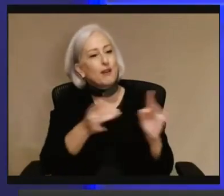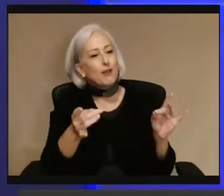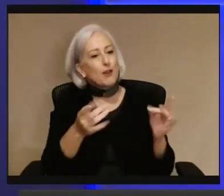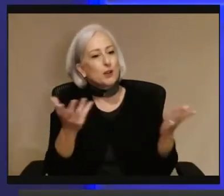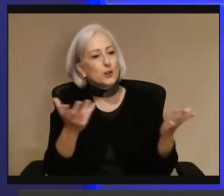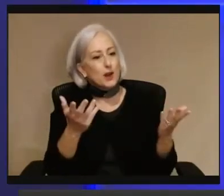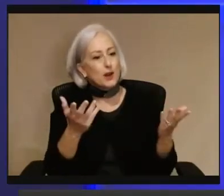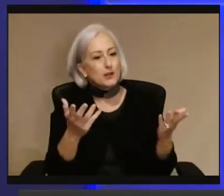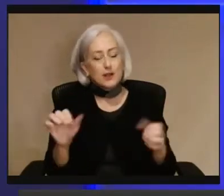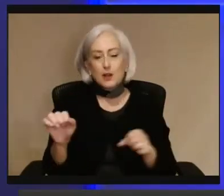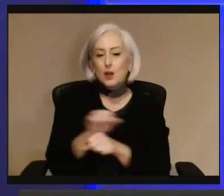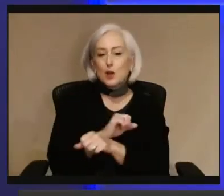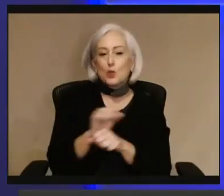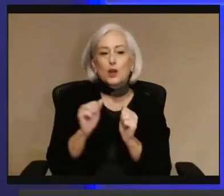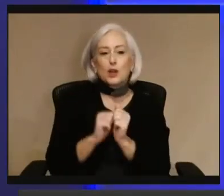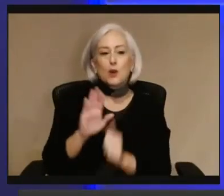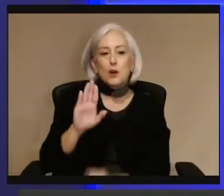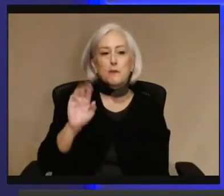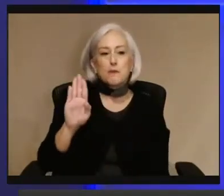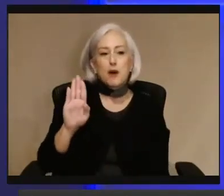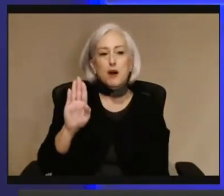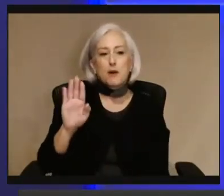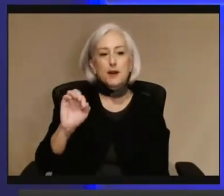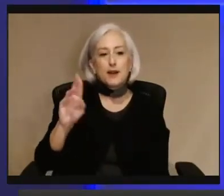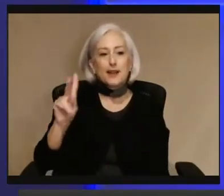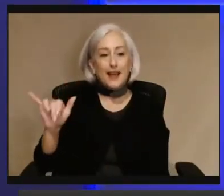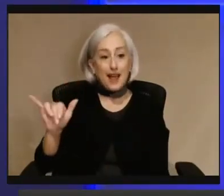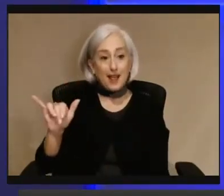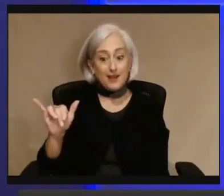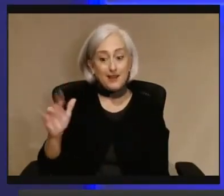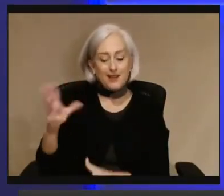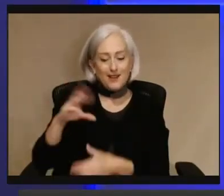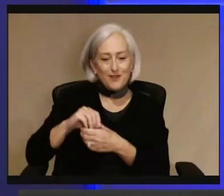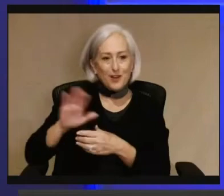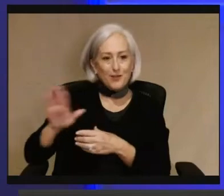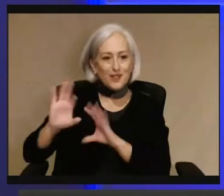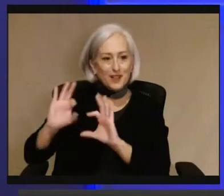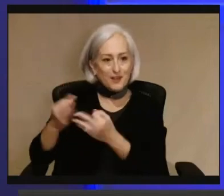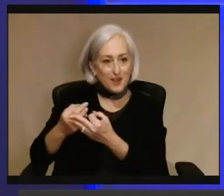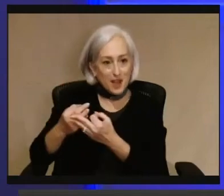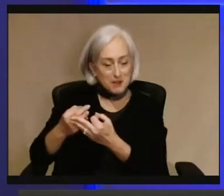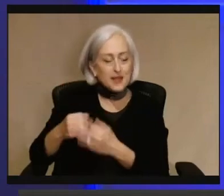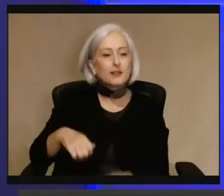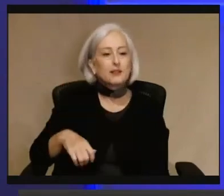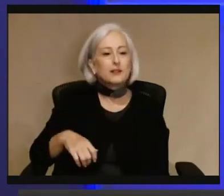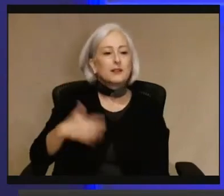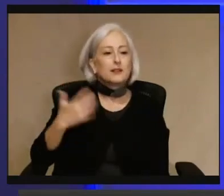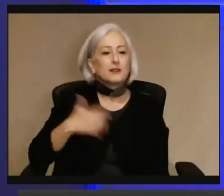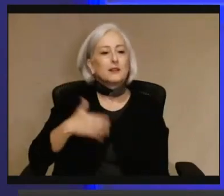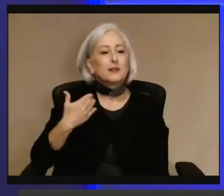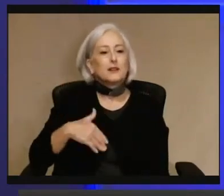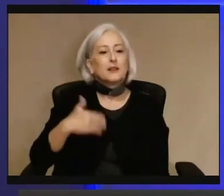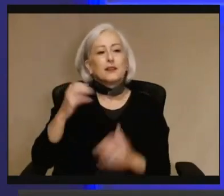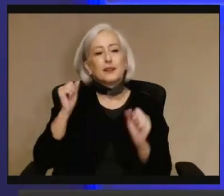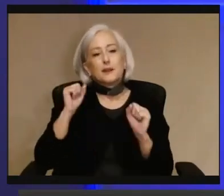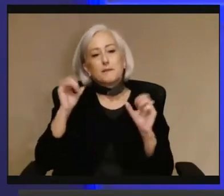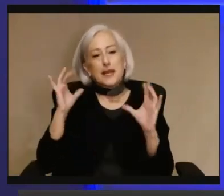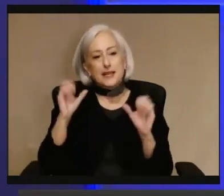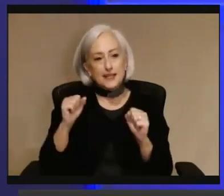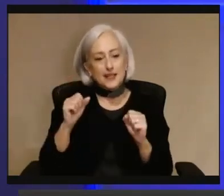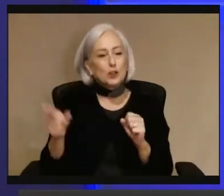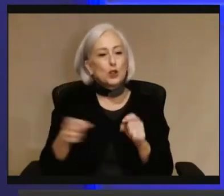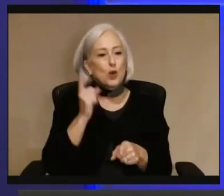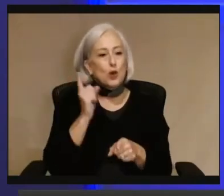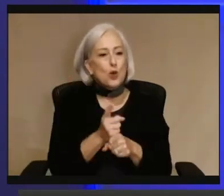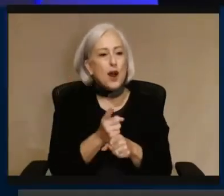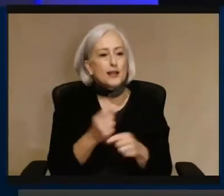Bob and Kelly and being part of the Specht family has been amazing, because you are absolutely correct. Everyone